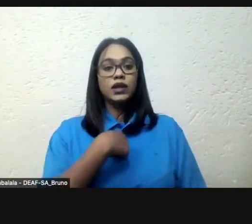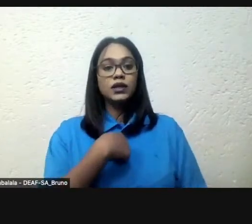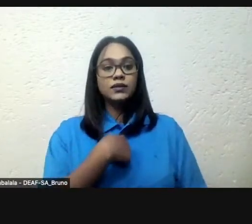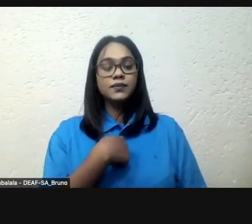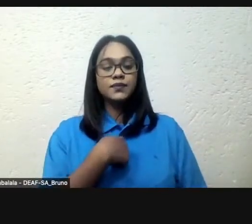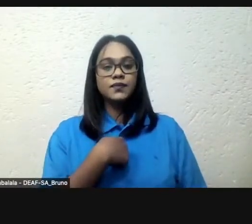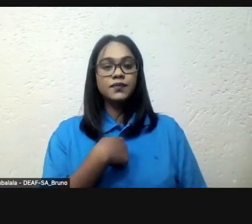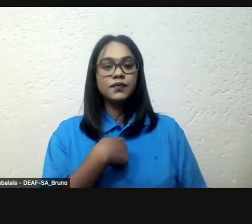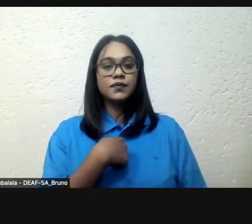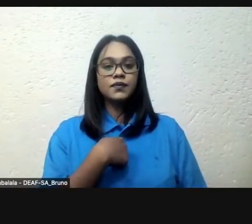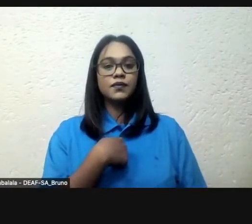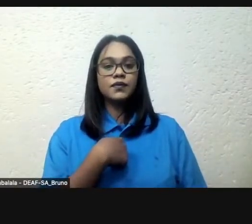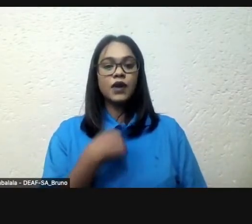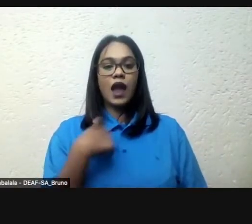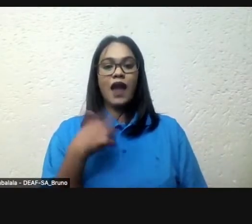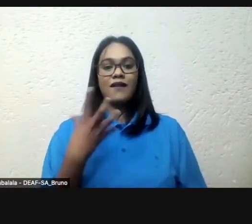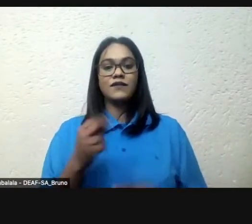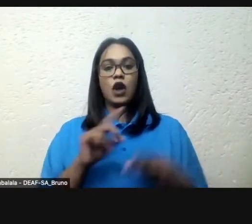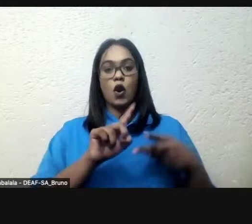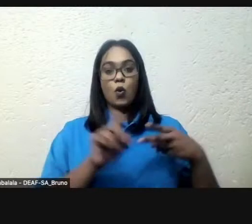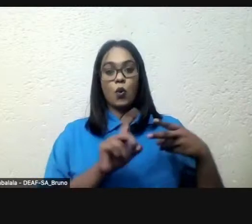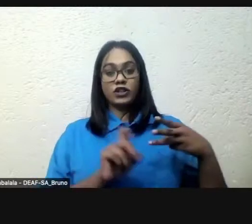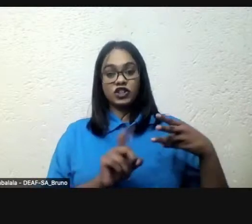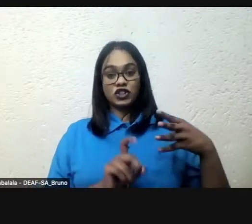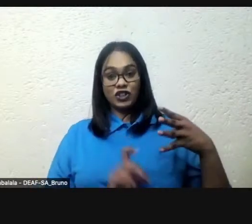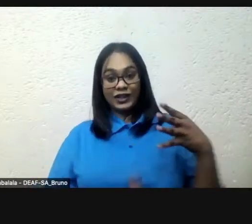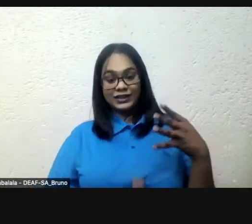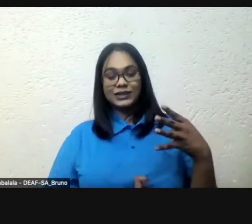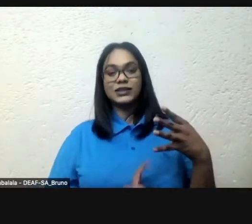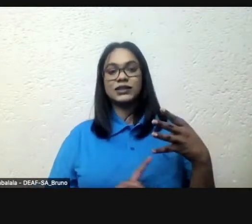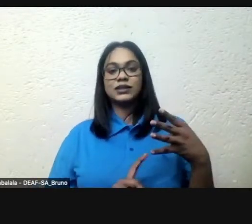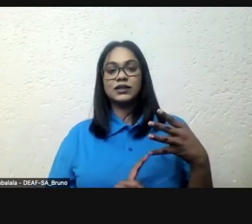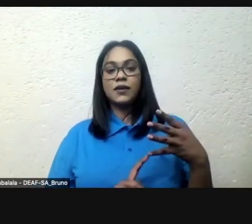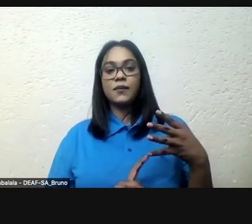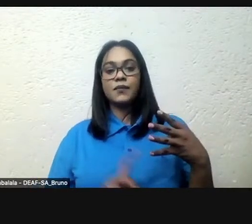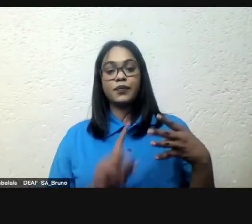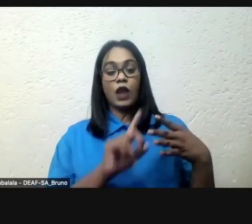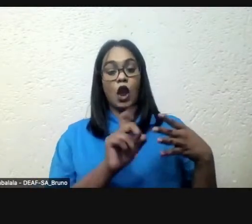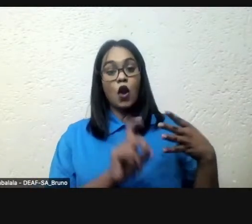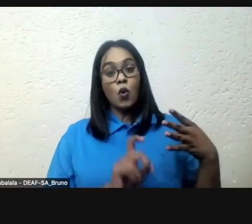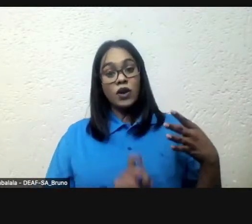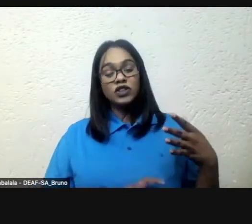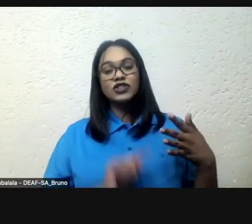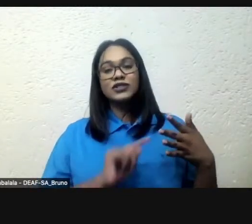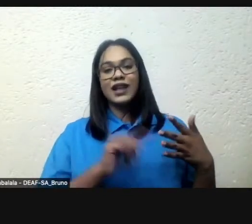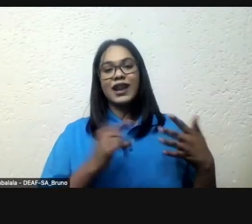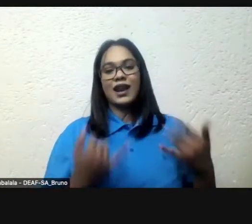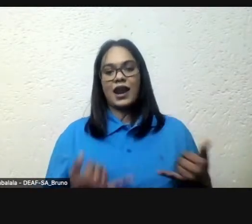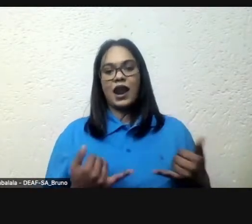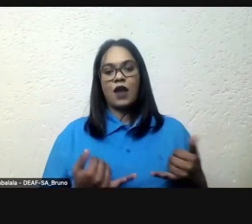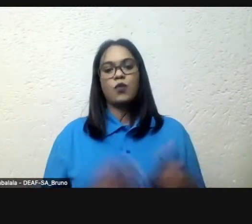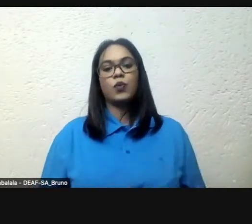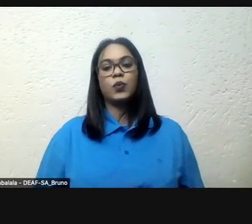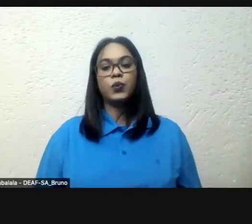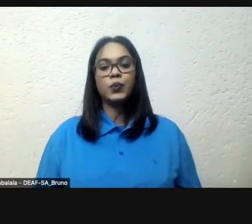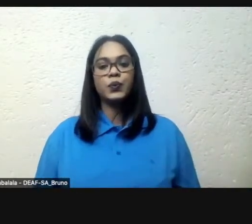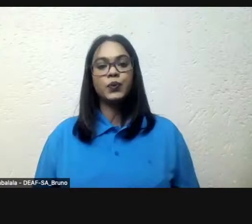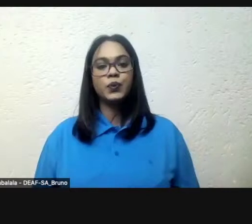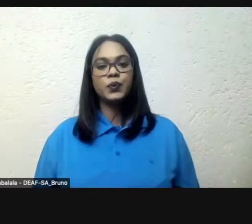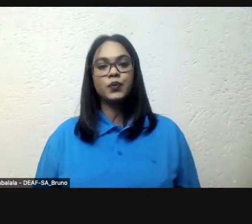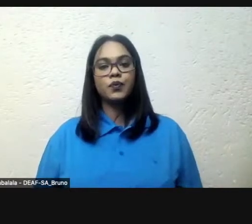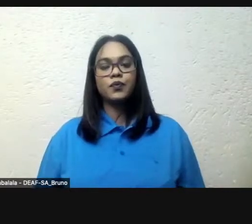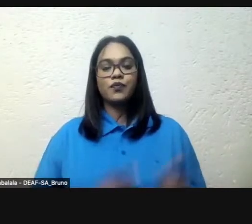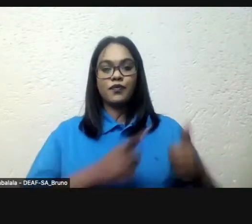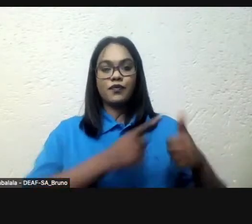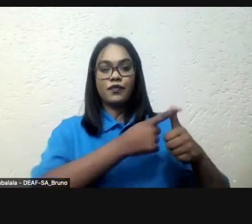the first batch of questions that we've received so far, which read as follows. The first